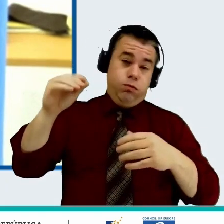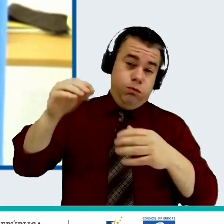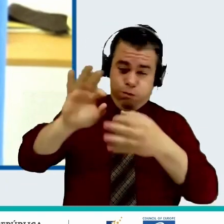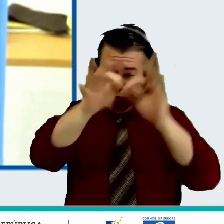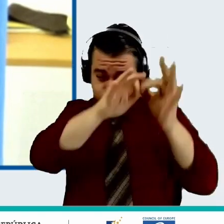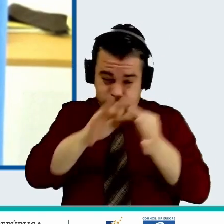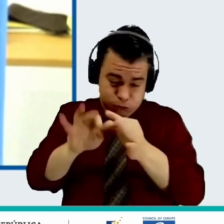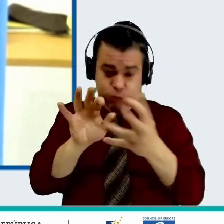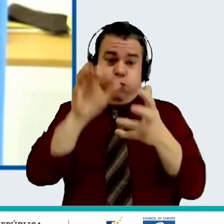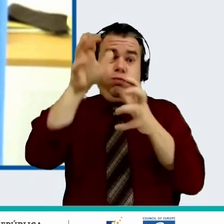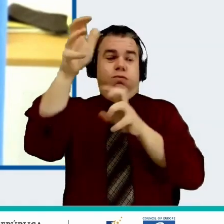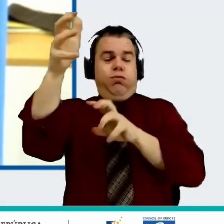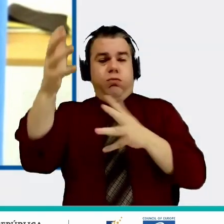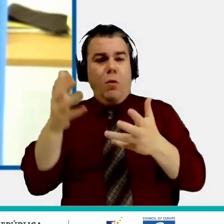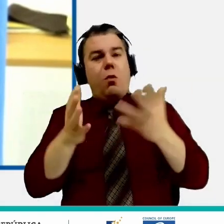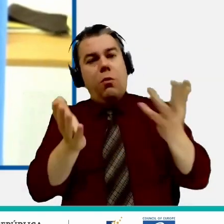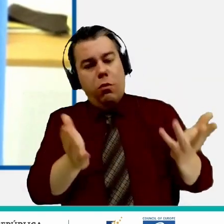transboundary cooperation.